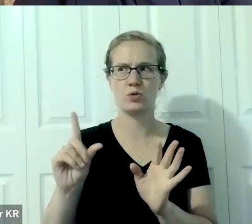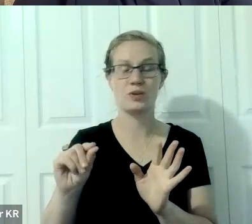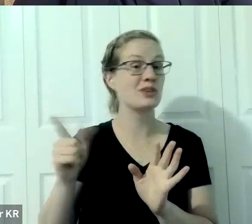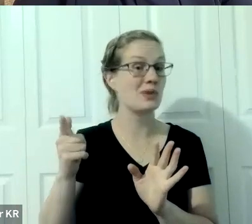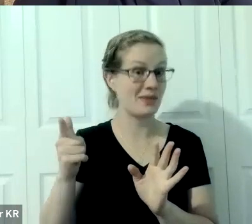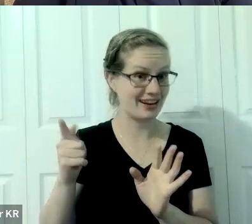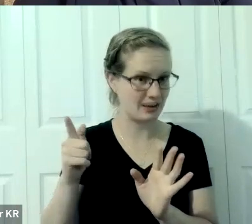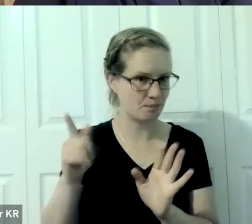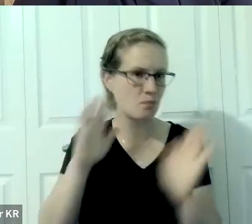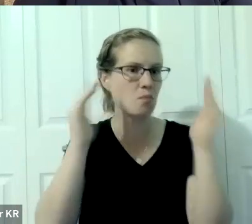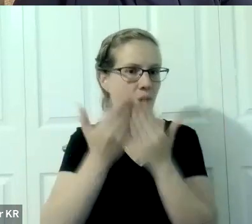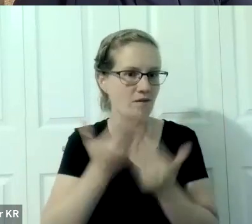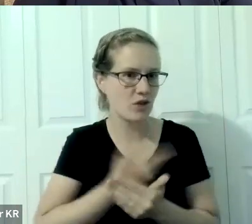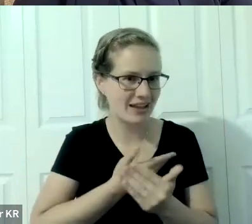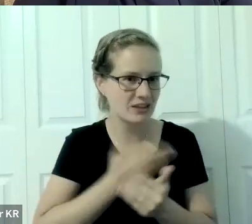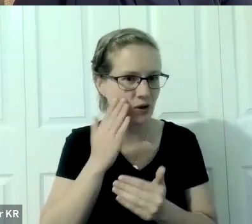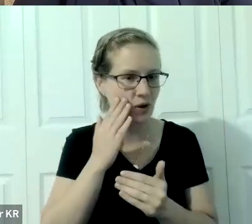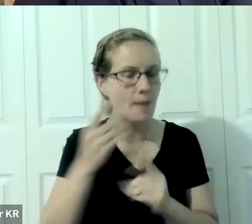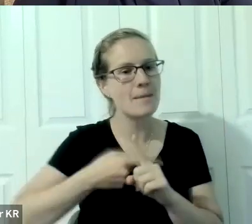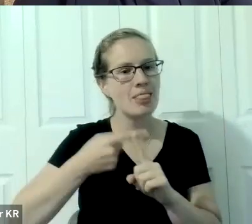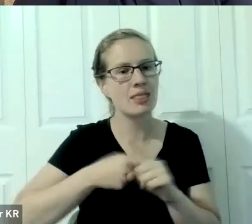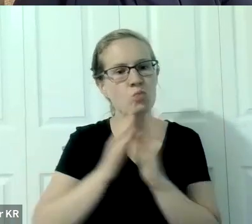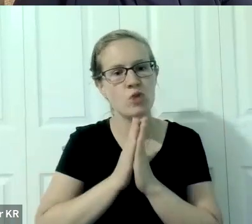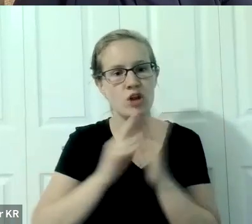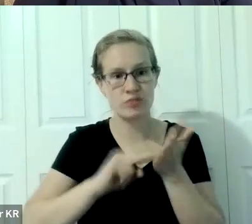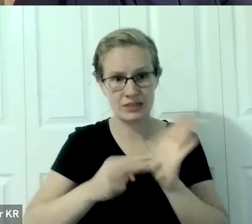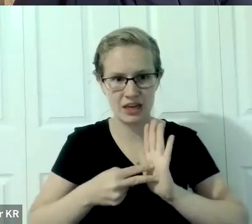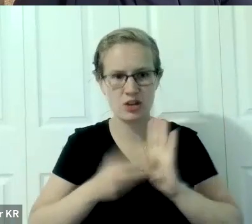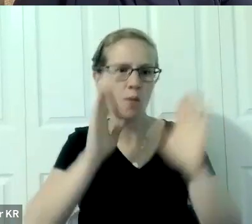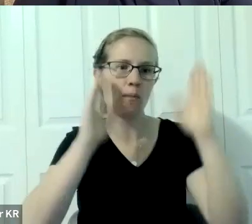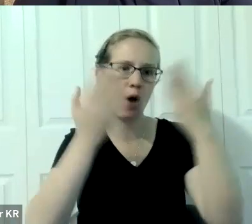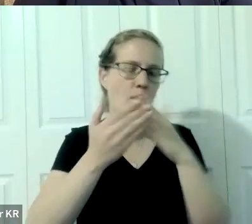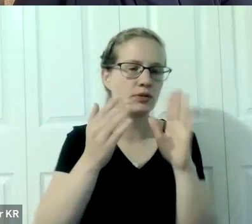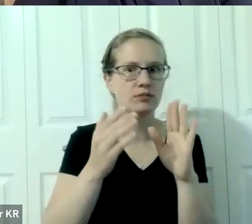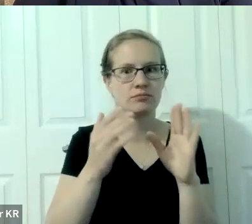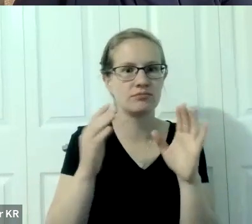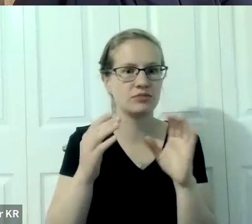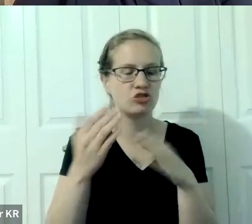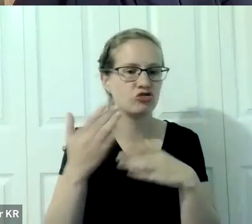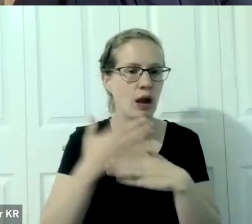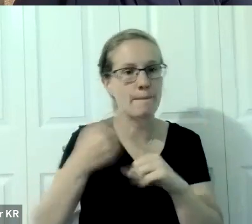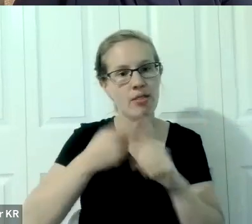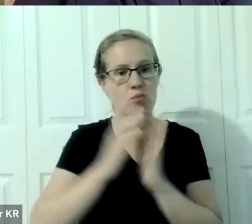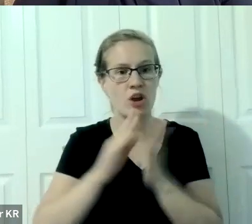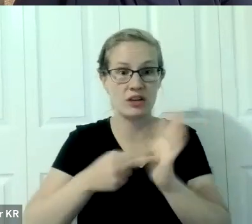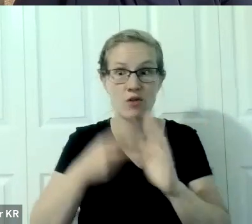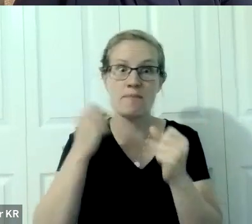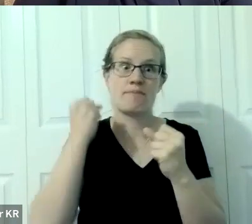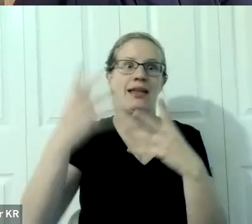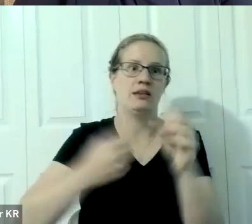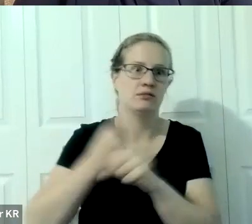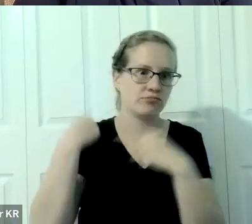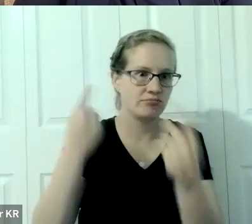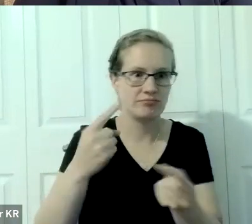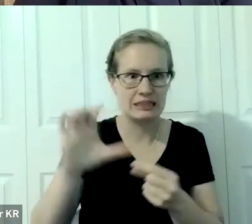21, Pope Francis, you may know he has a monthly prayer intention. The popes have been doing this for centuries. Well, Pope Francis, first